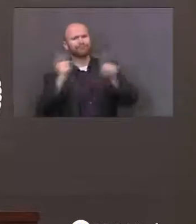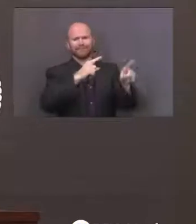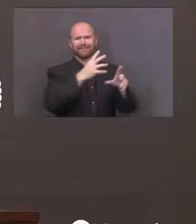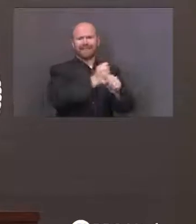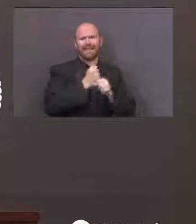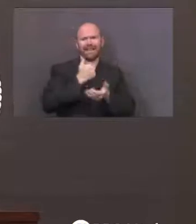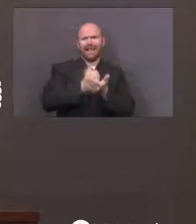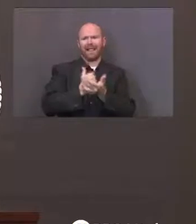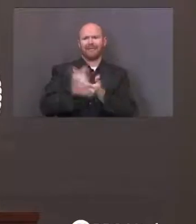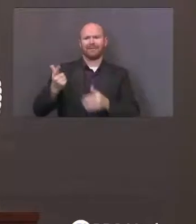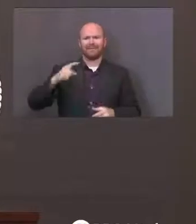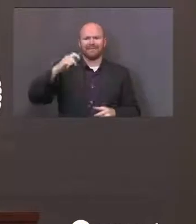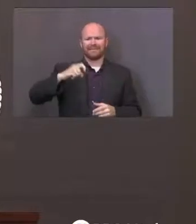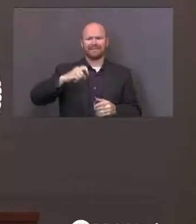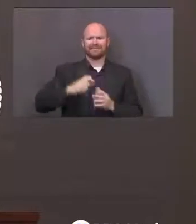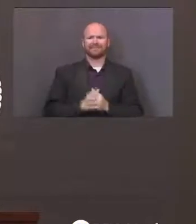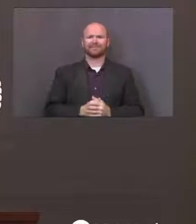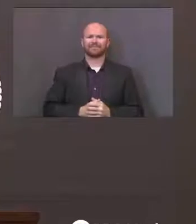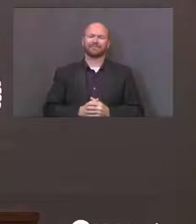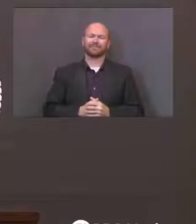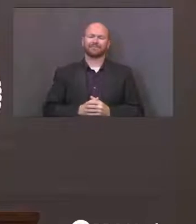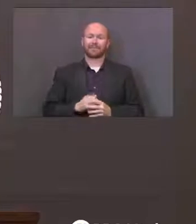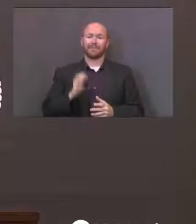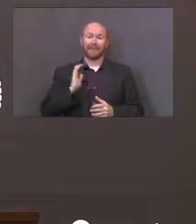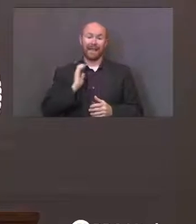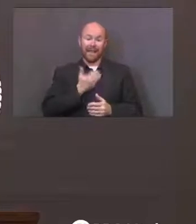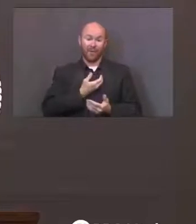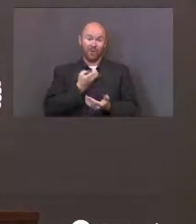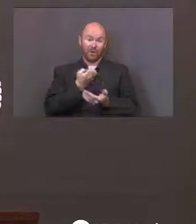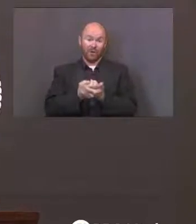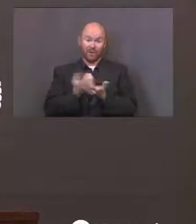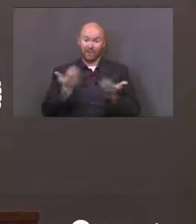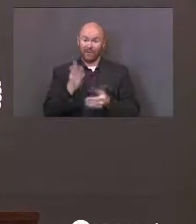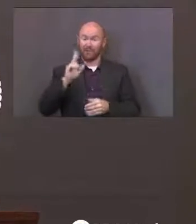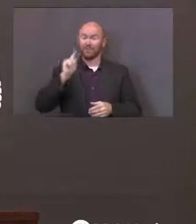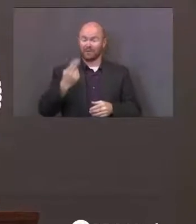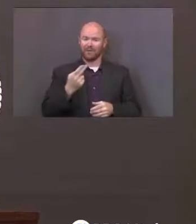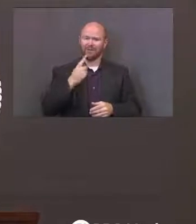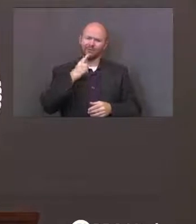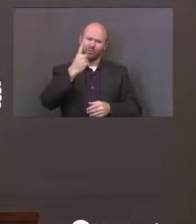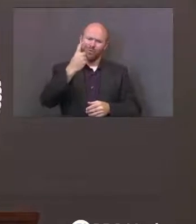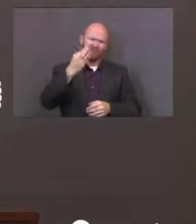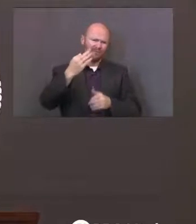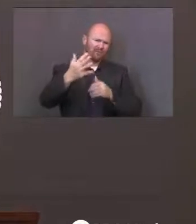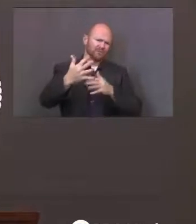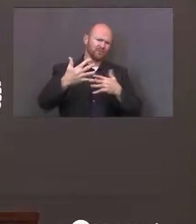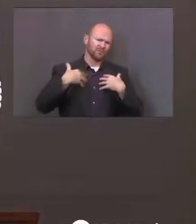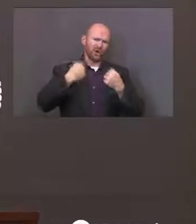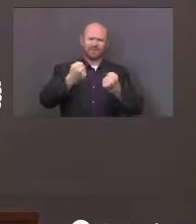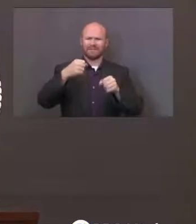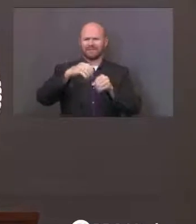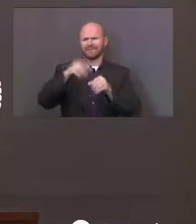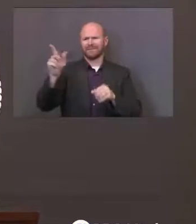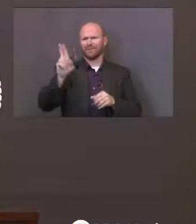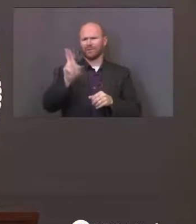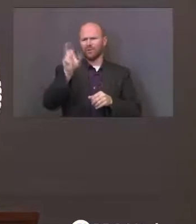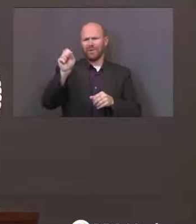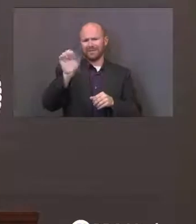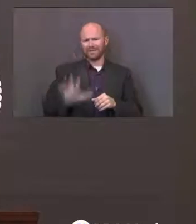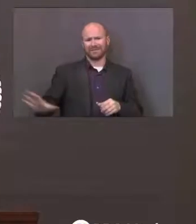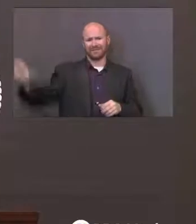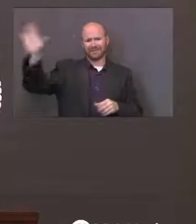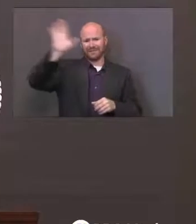virus. And our economy in Utah is very strong, the strongest in the country. What a blessing it is to live in